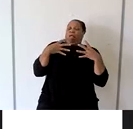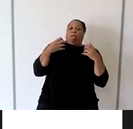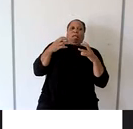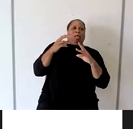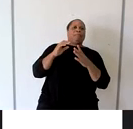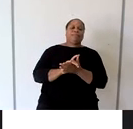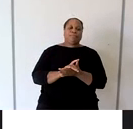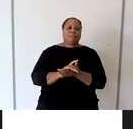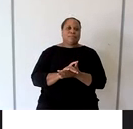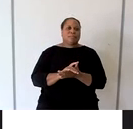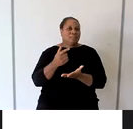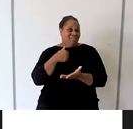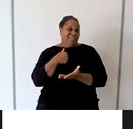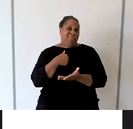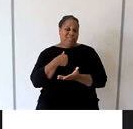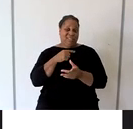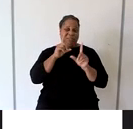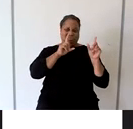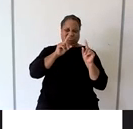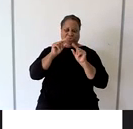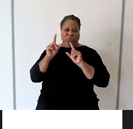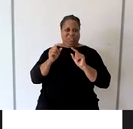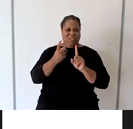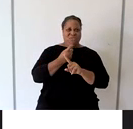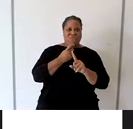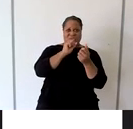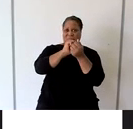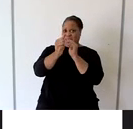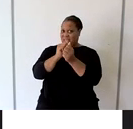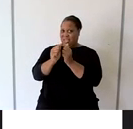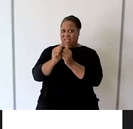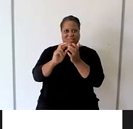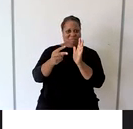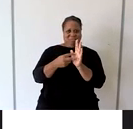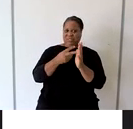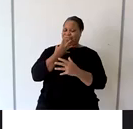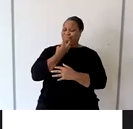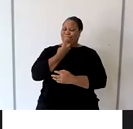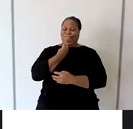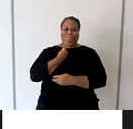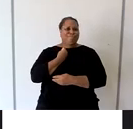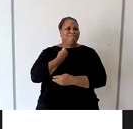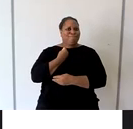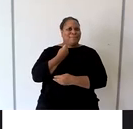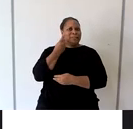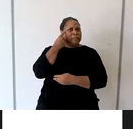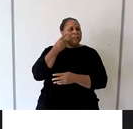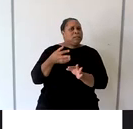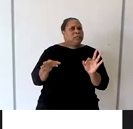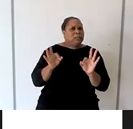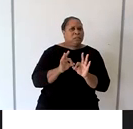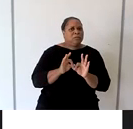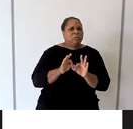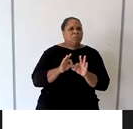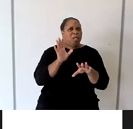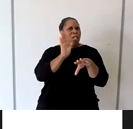me, having this tweet from the Paralympic Games just means the world to me that they thought it was important enough to call